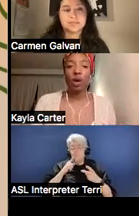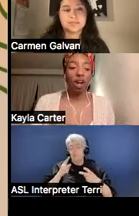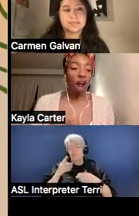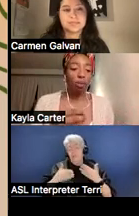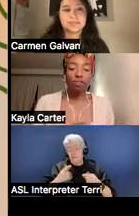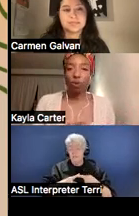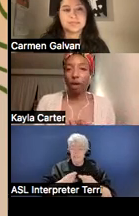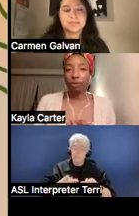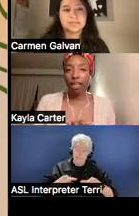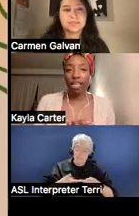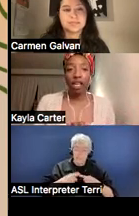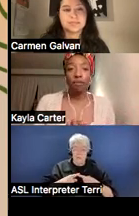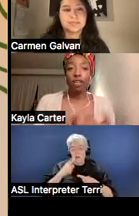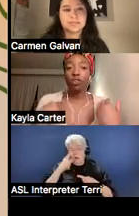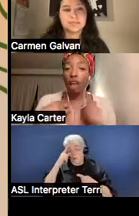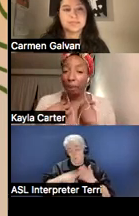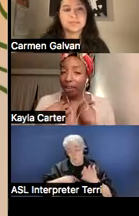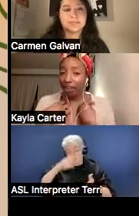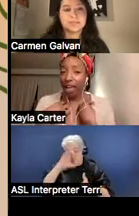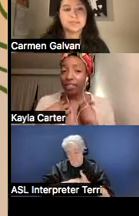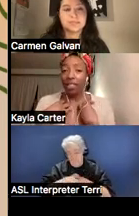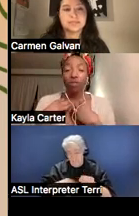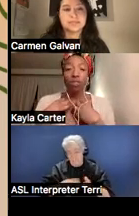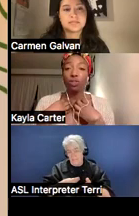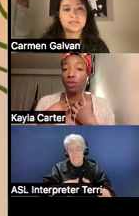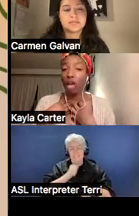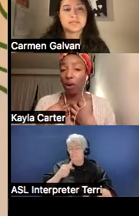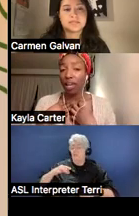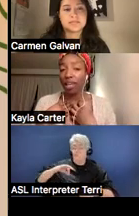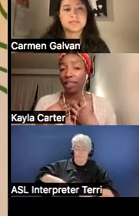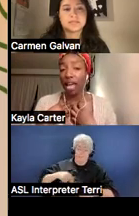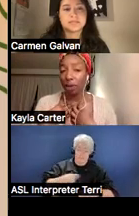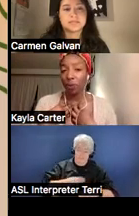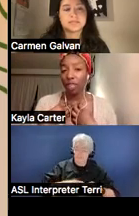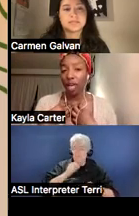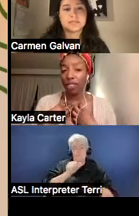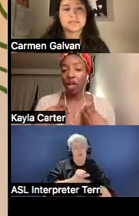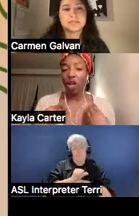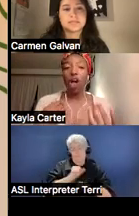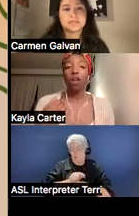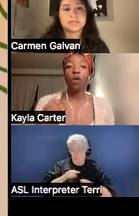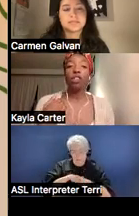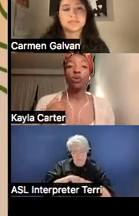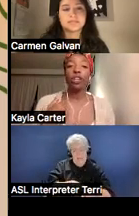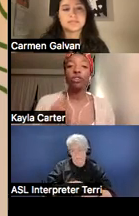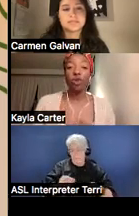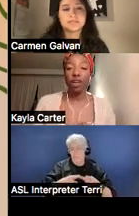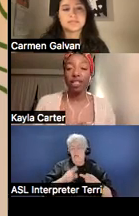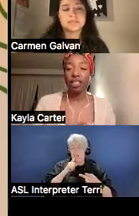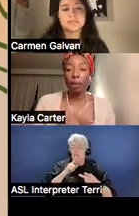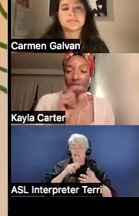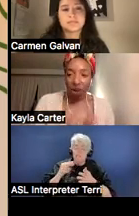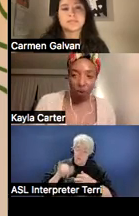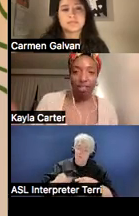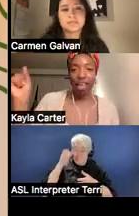spaces where our beliefs around money that do not benefit us, that do not work in alignment with us, are not only